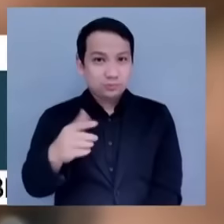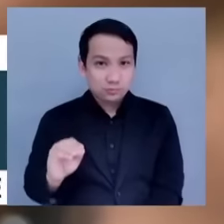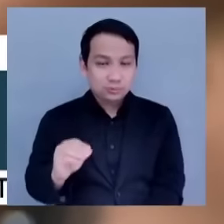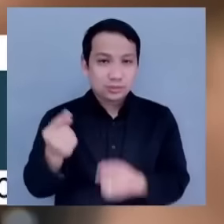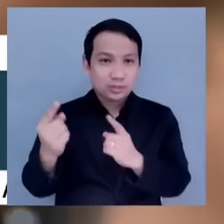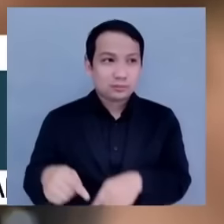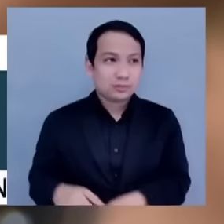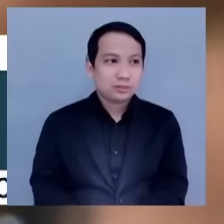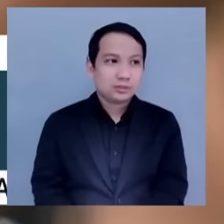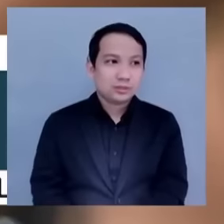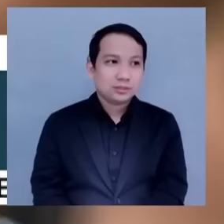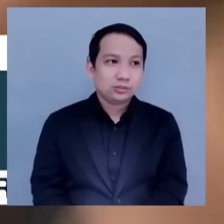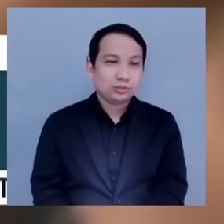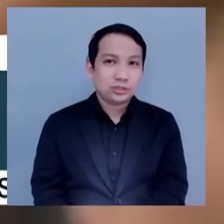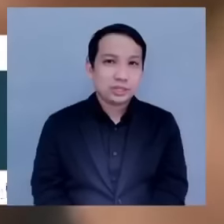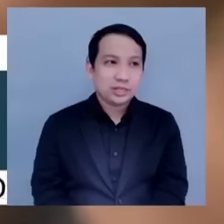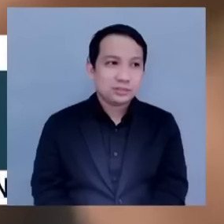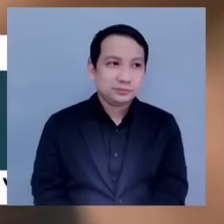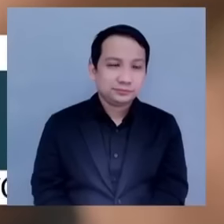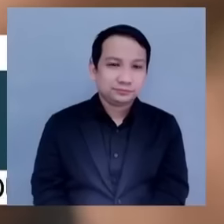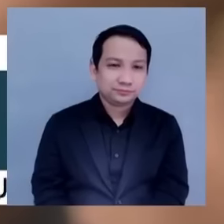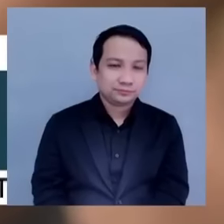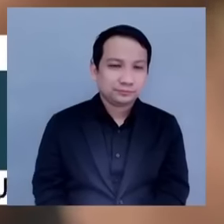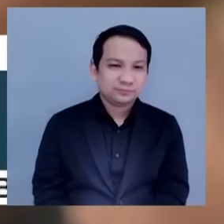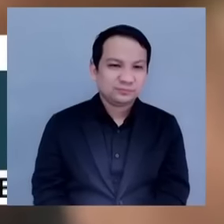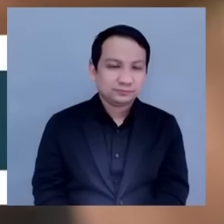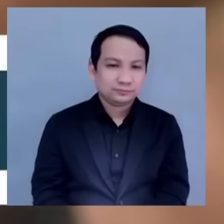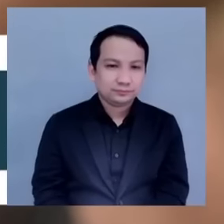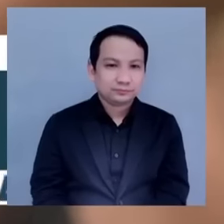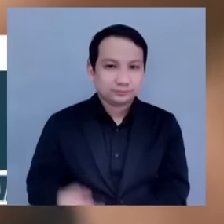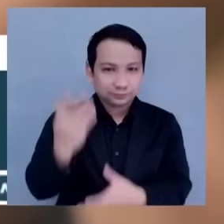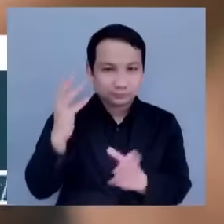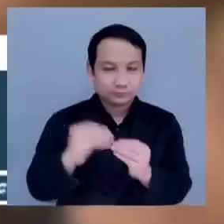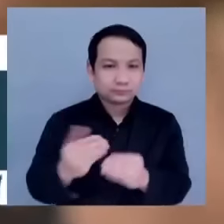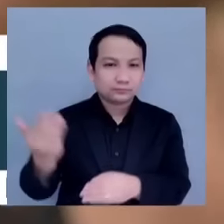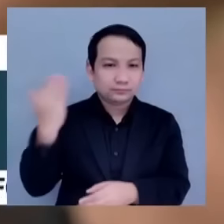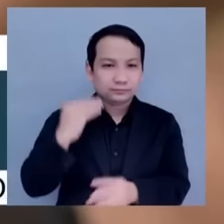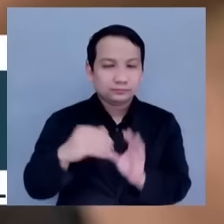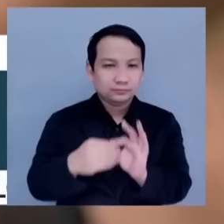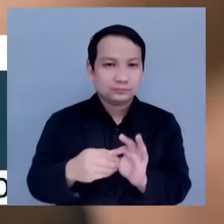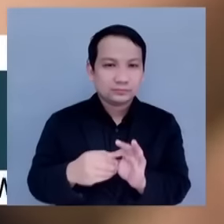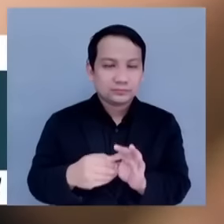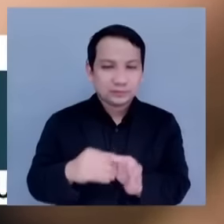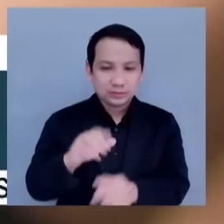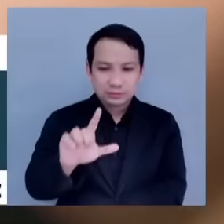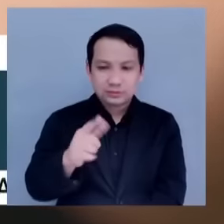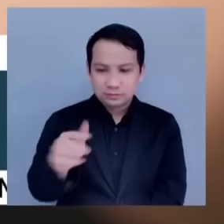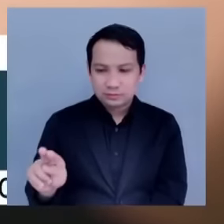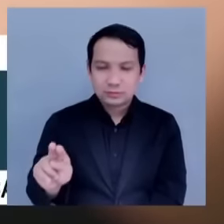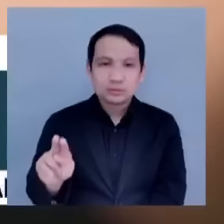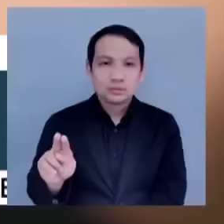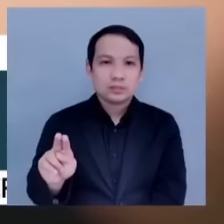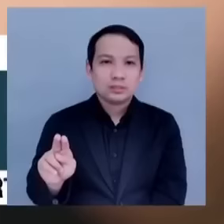very difficult to believe. Because as a former local government executive,